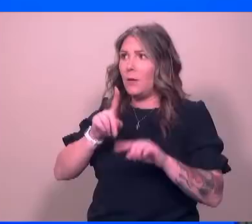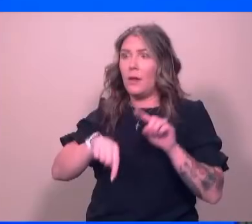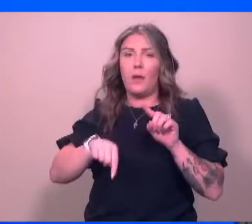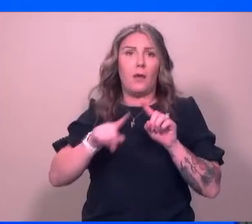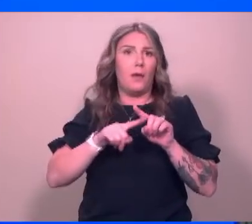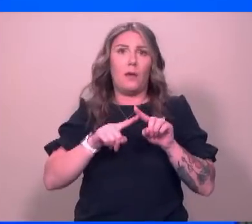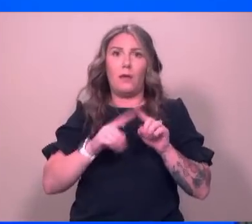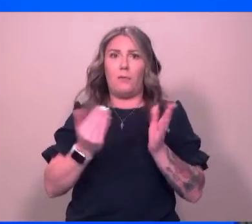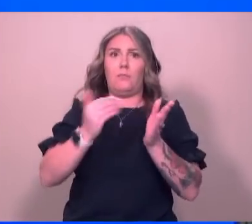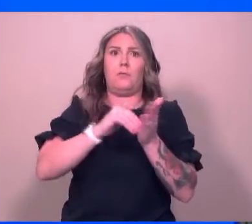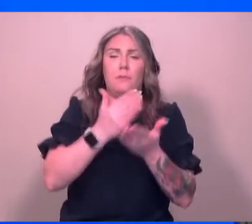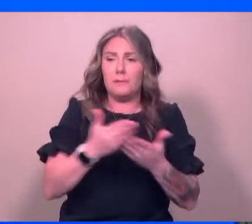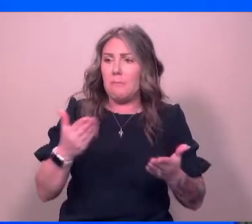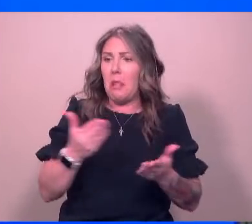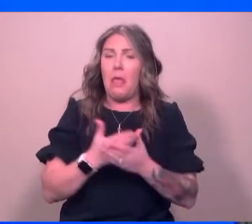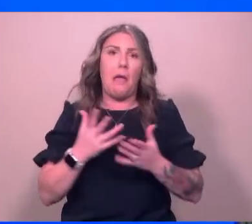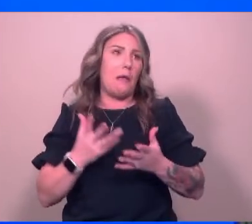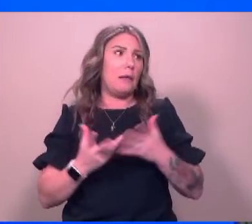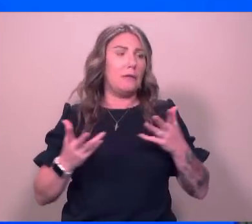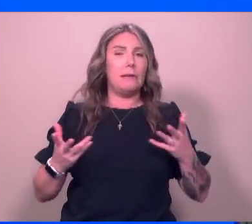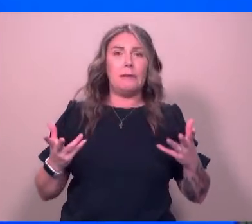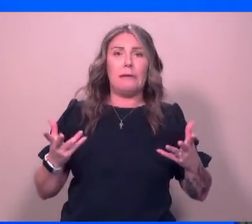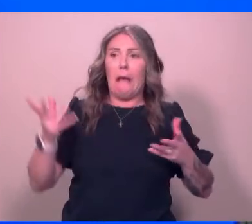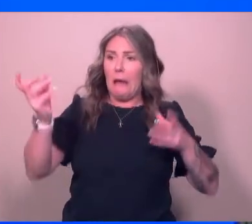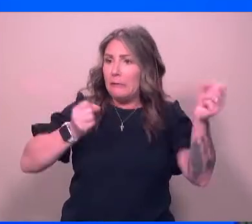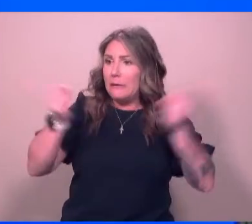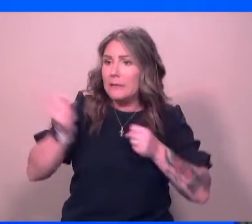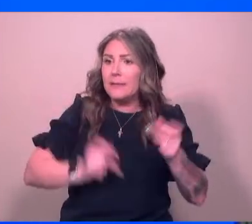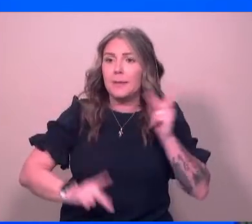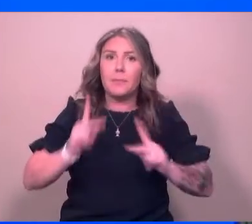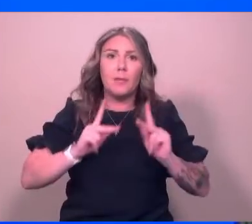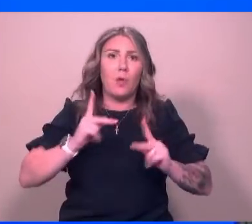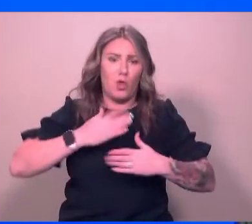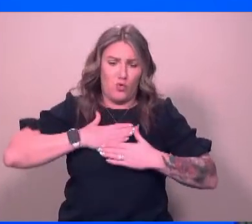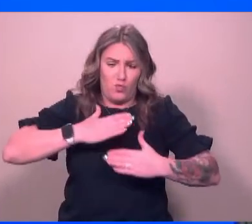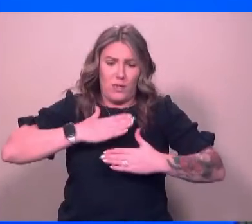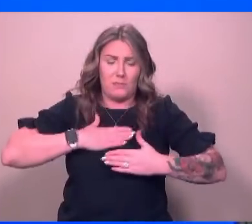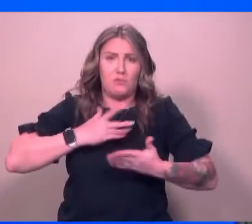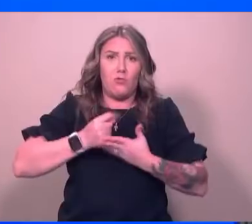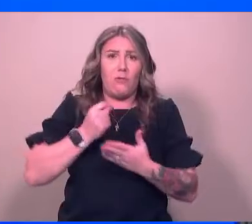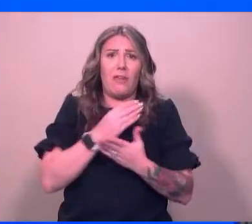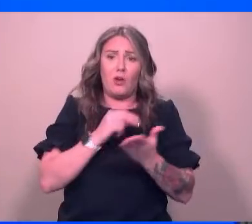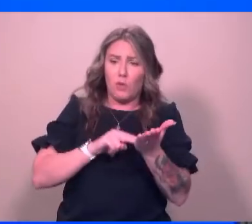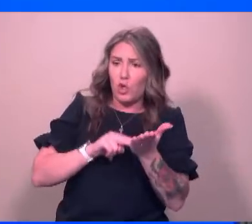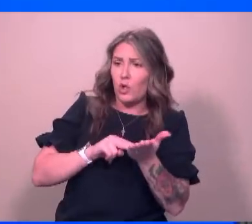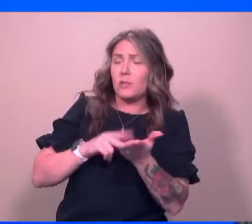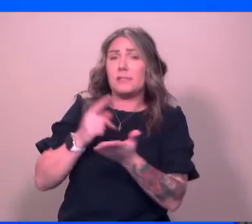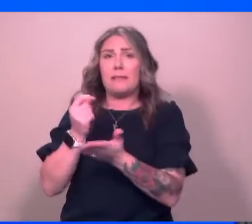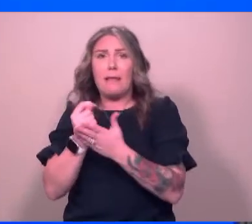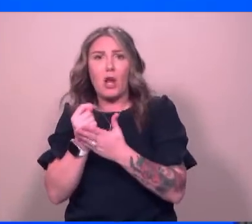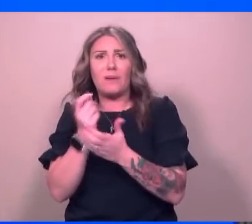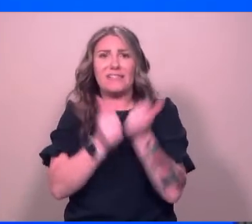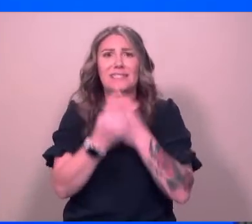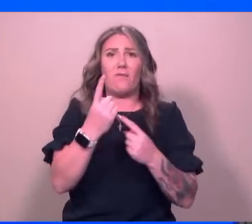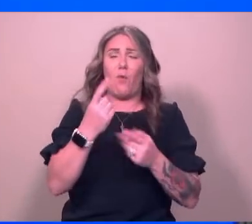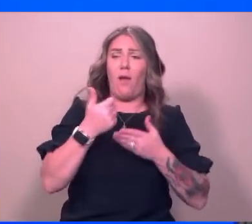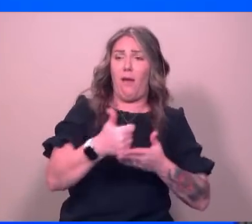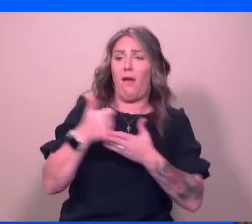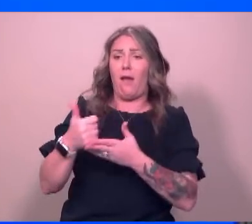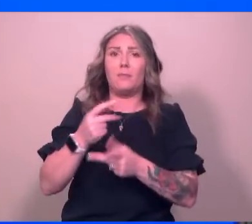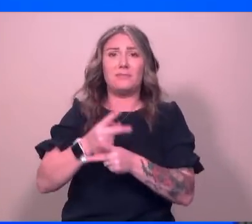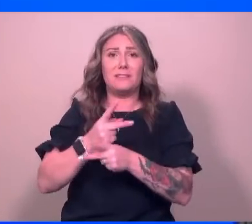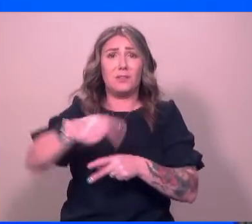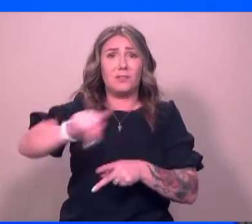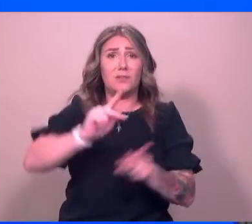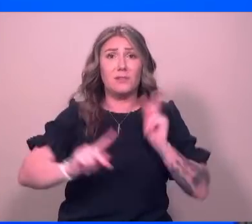resupply and reinvigorate those groups of respiratory therapists and nurses and therapists and everybody else who is helping to take care of those